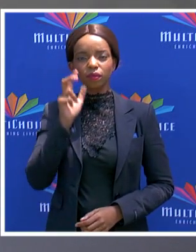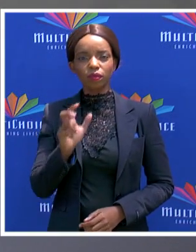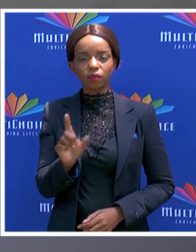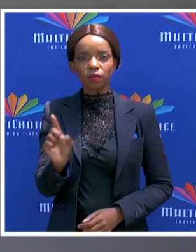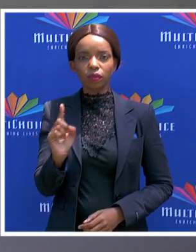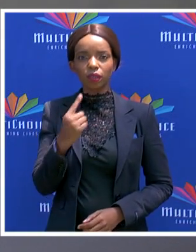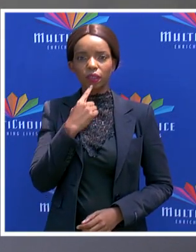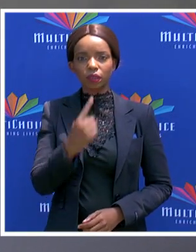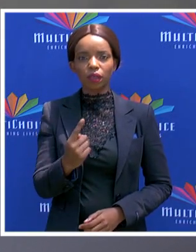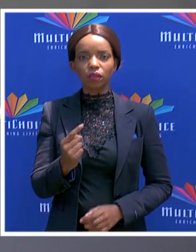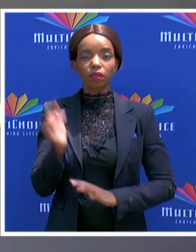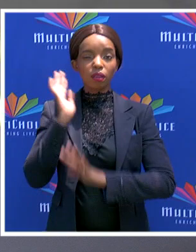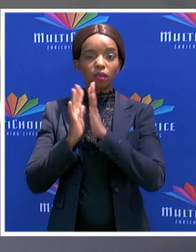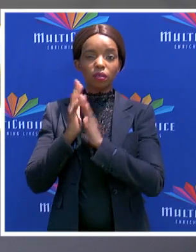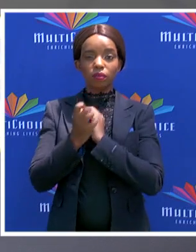plans in